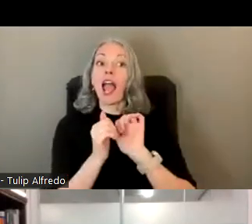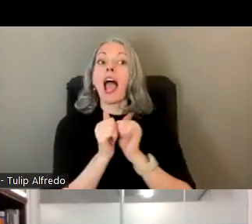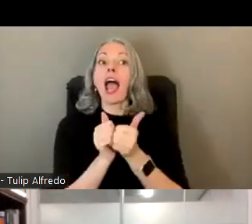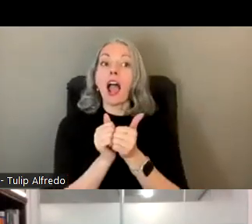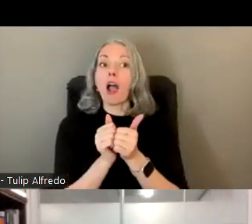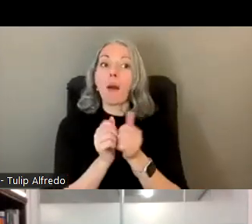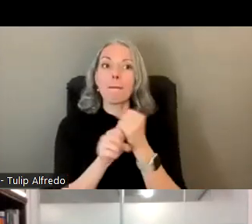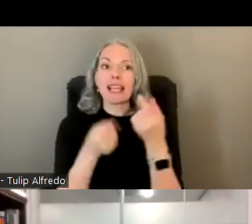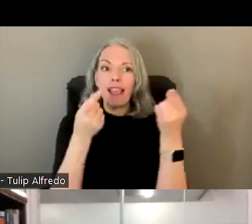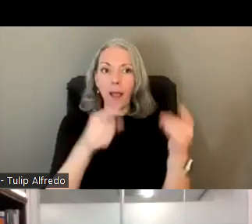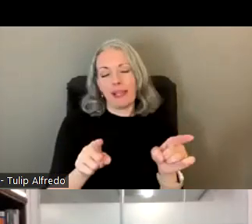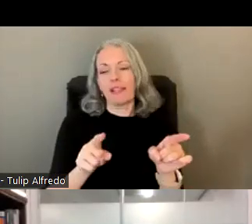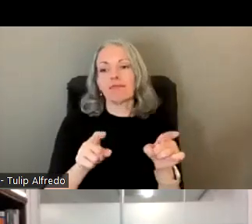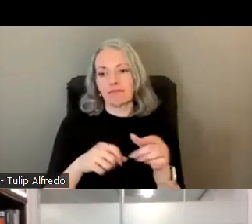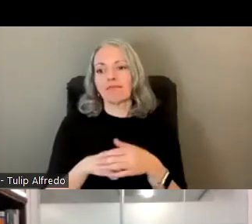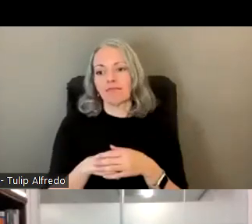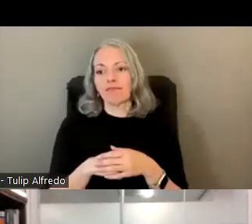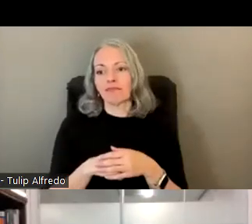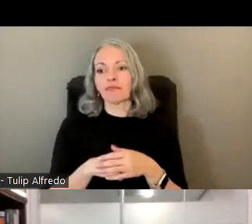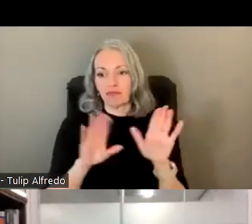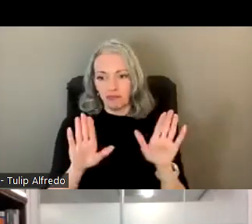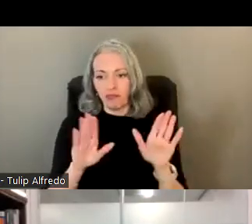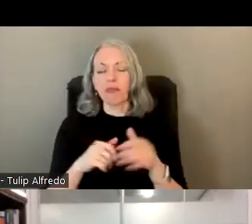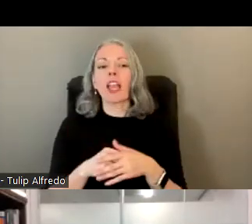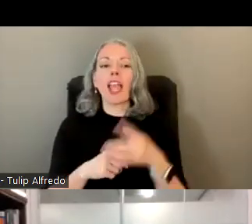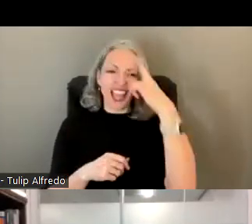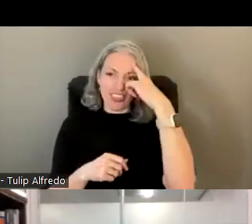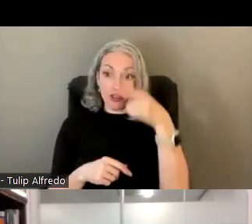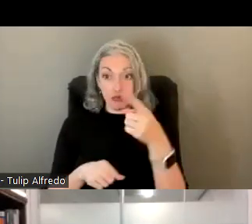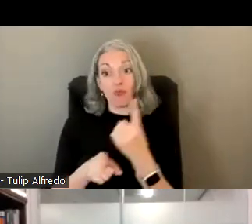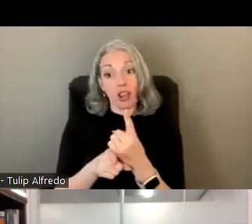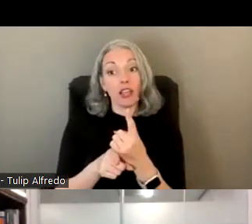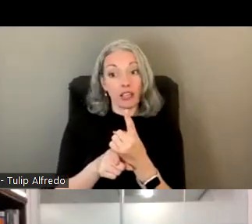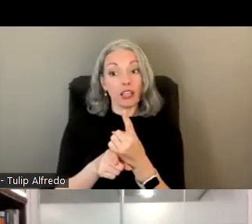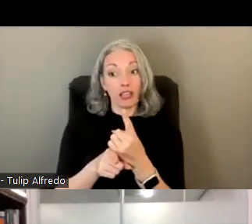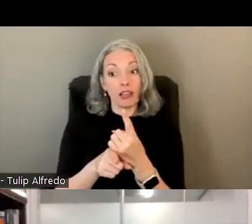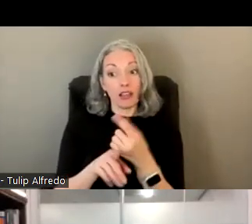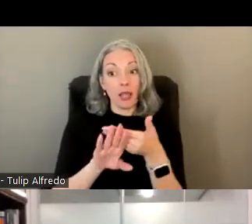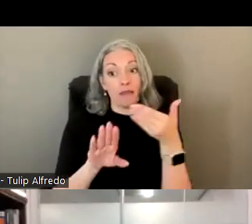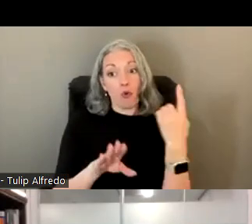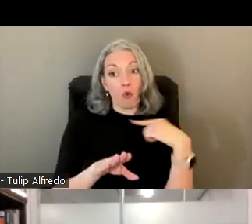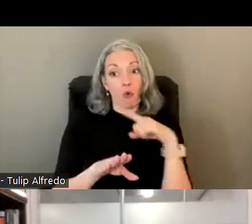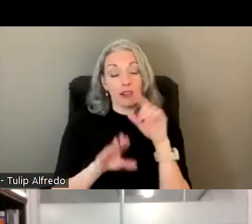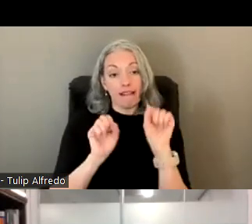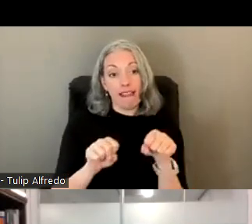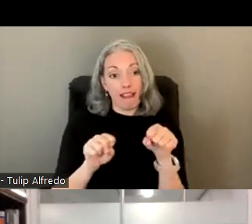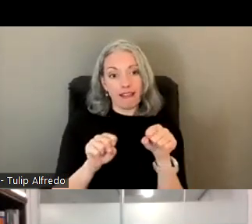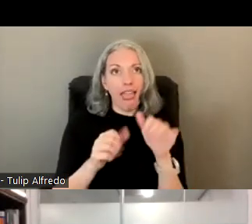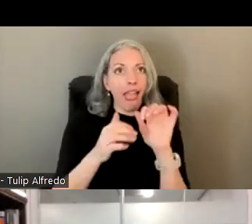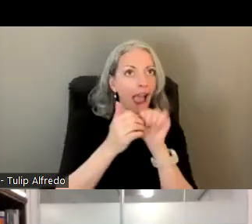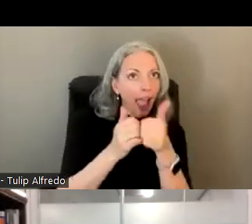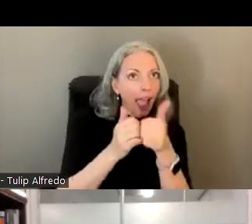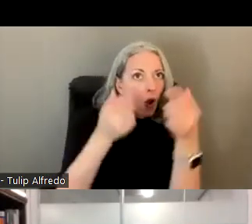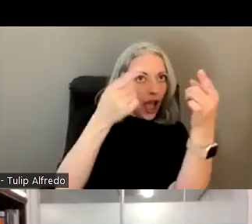make this happen? So I think you're right. And before we can get to the how do we make